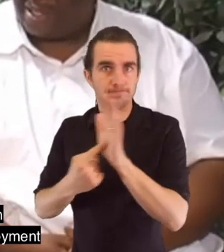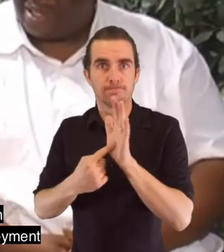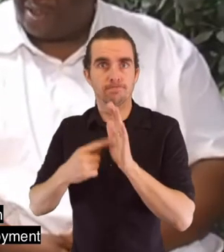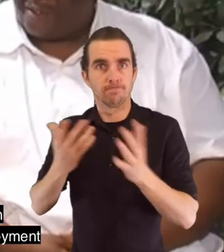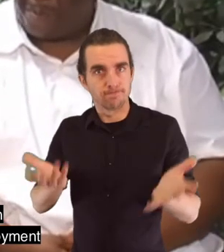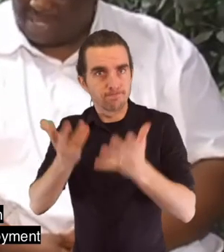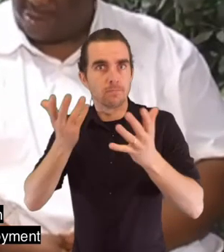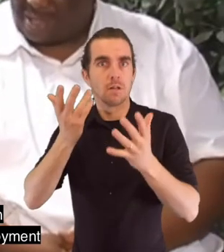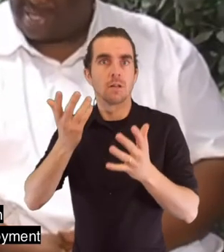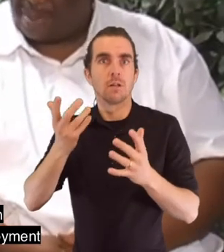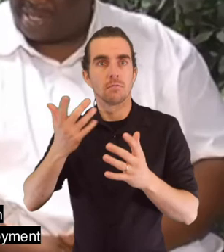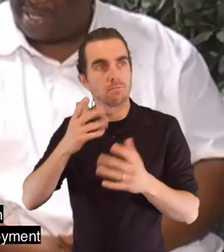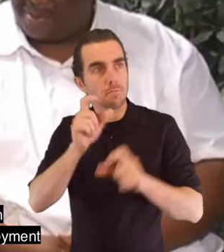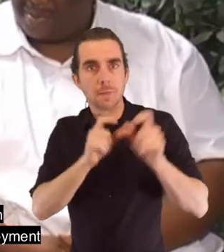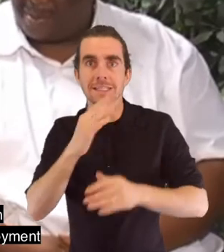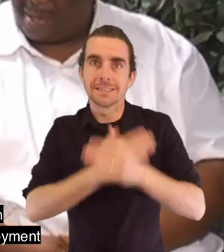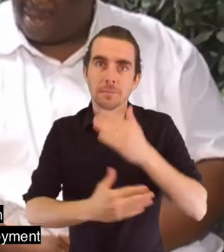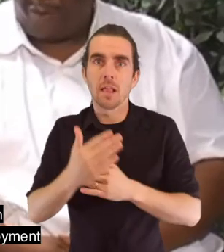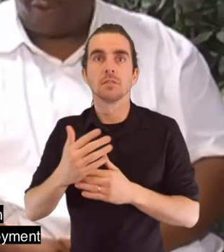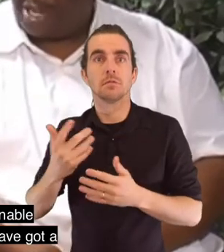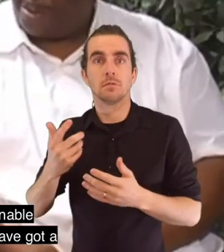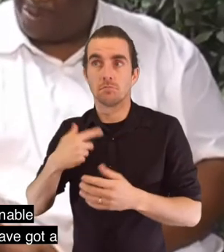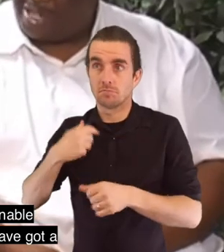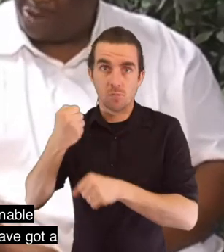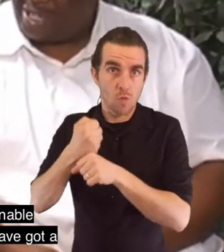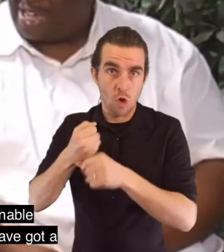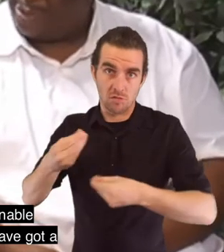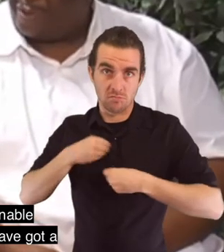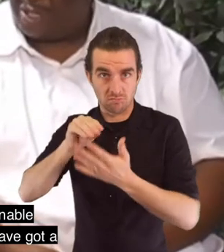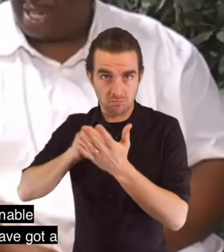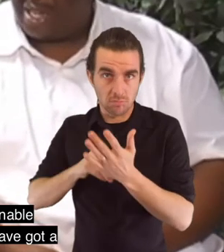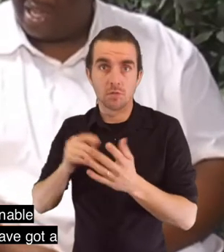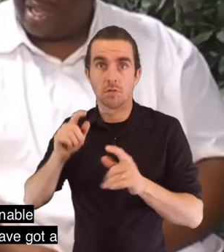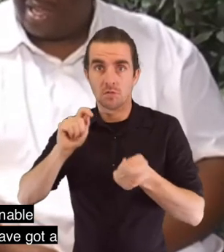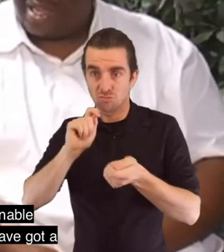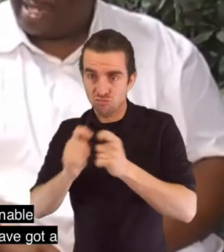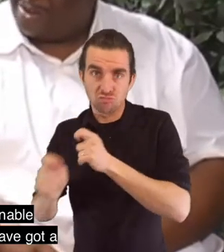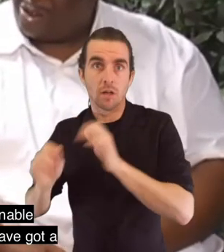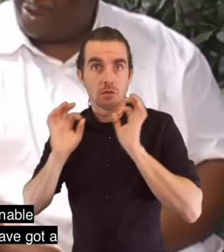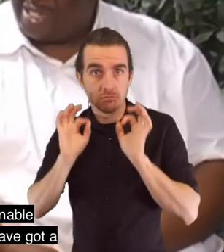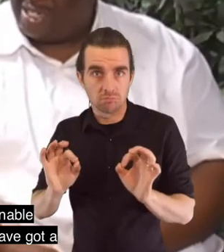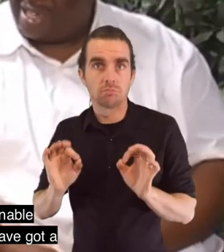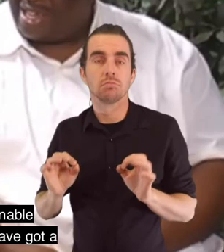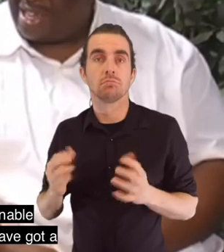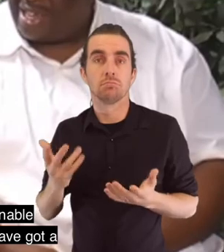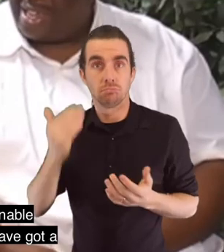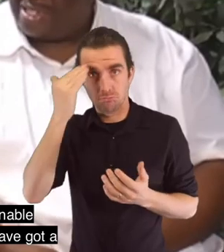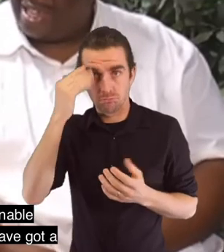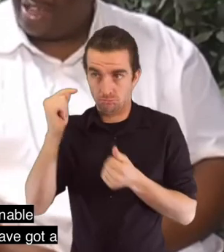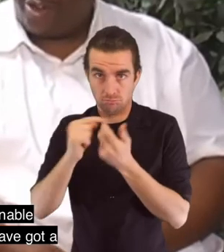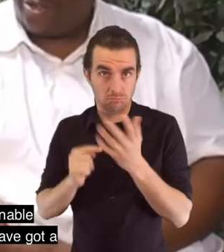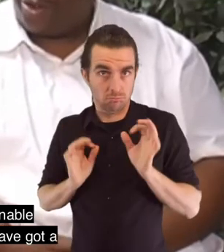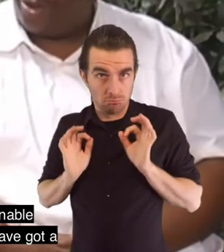field for persons with disabilities. We've got an Employment Equity Act, we've got the Reasonable Accommodation